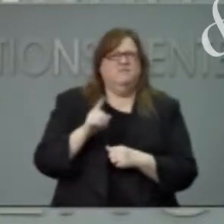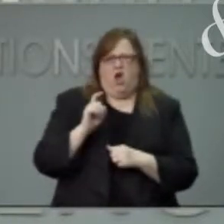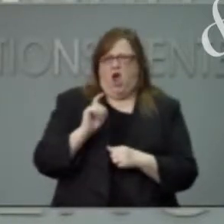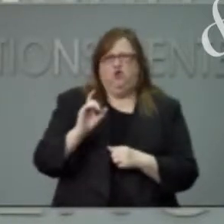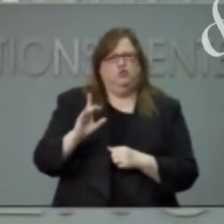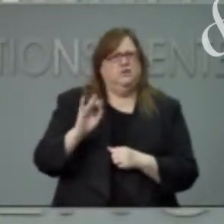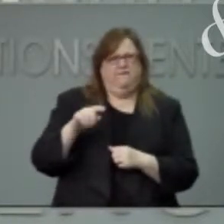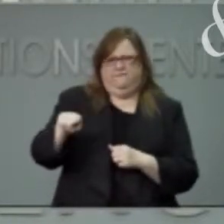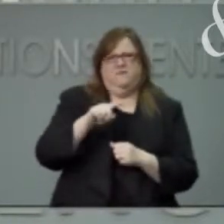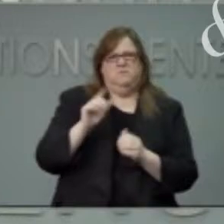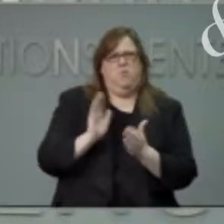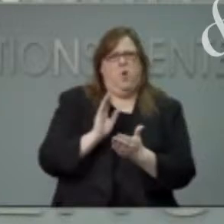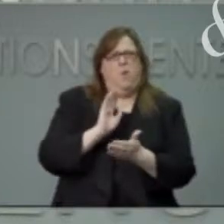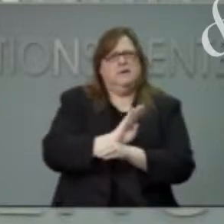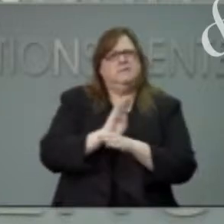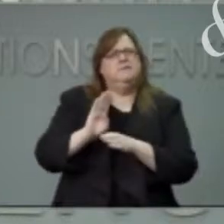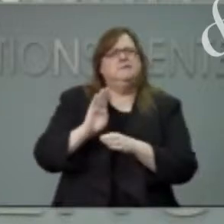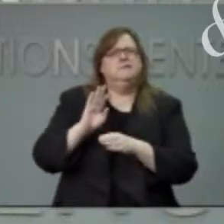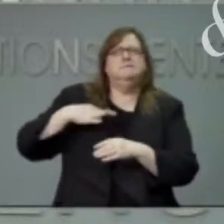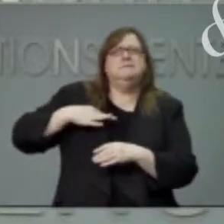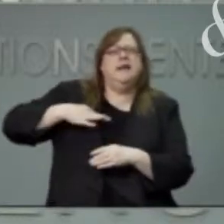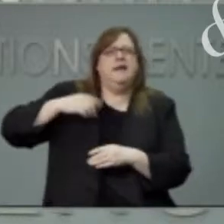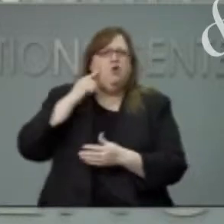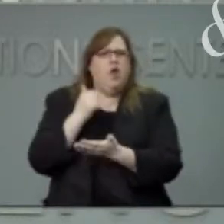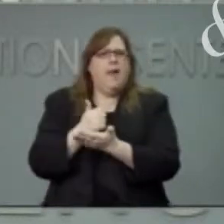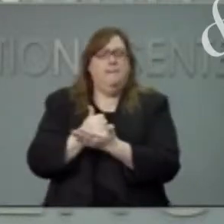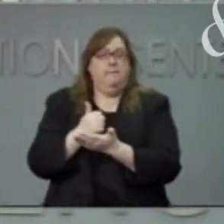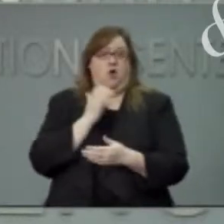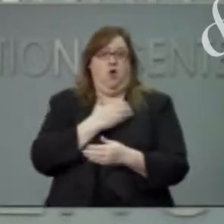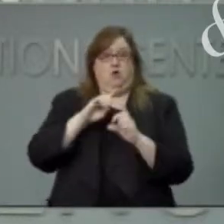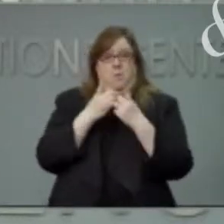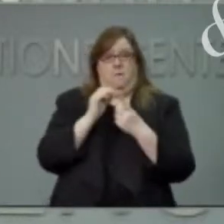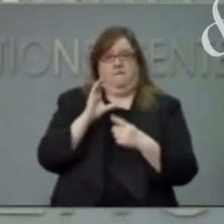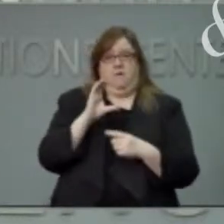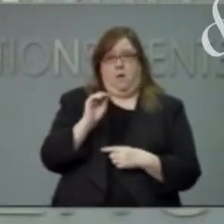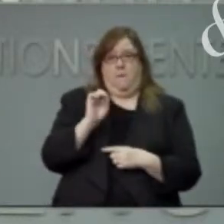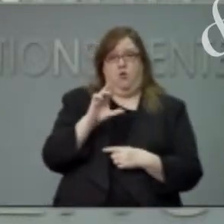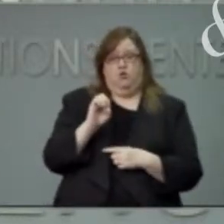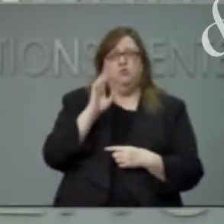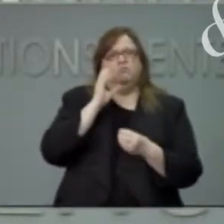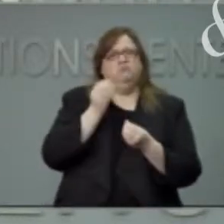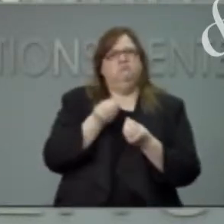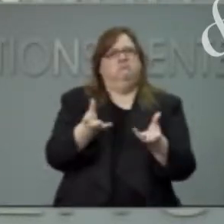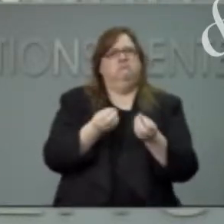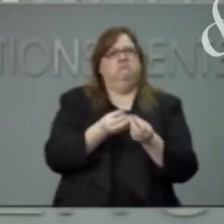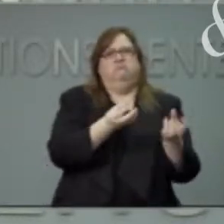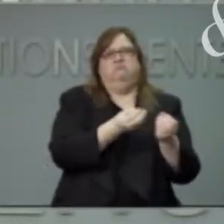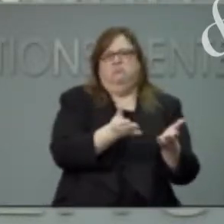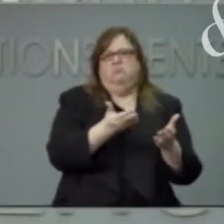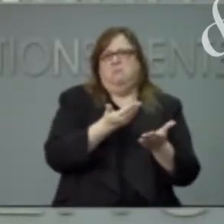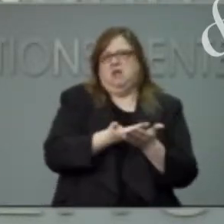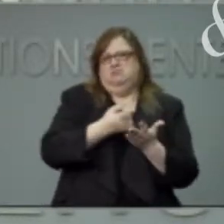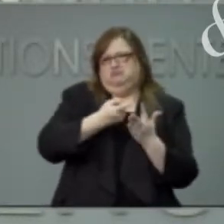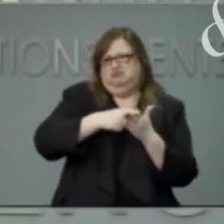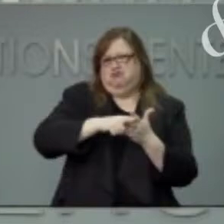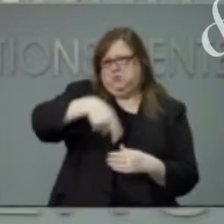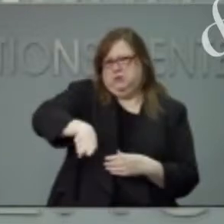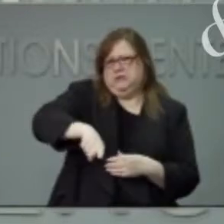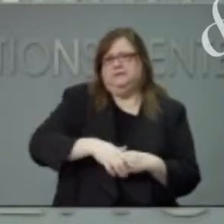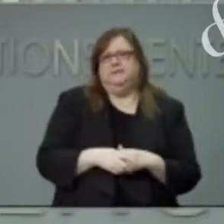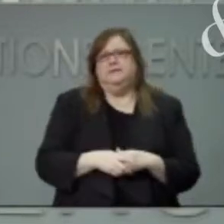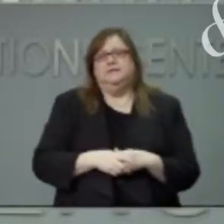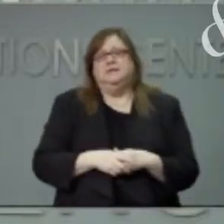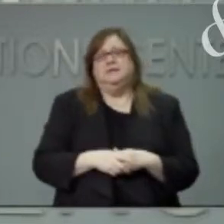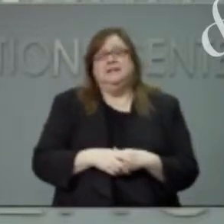first allocations next week. At the same time, we remain concerned about how case numbers are growing across